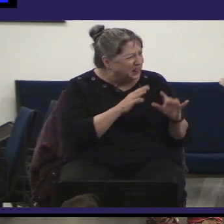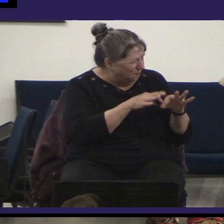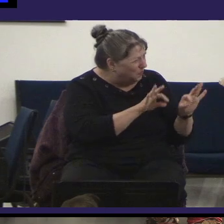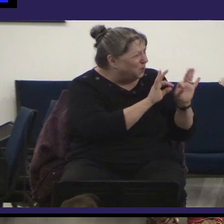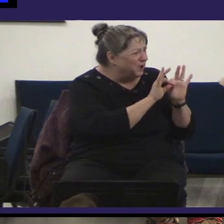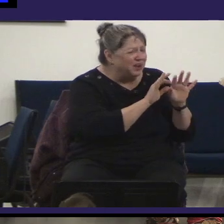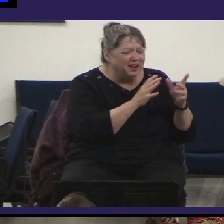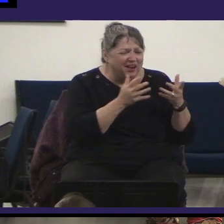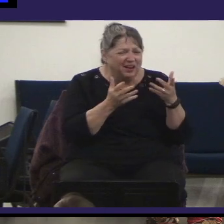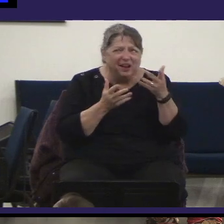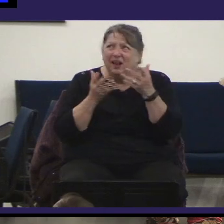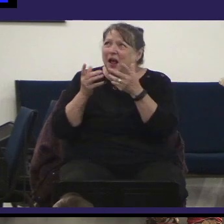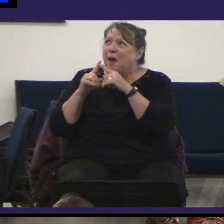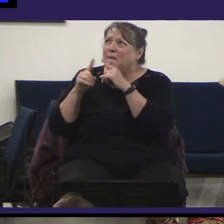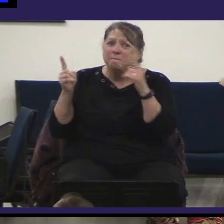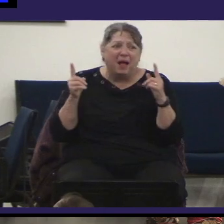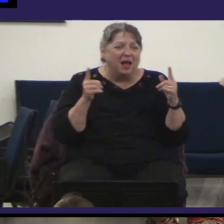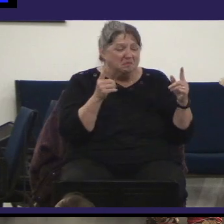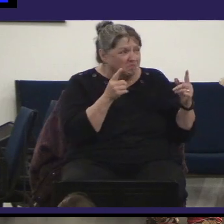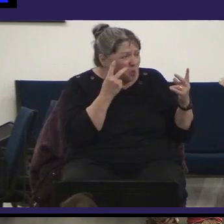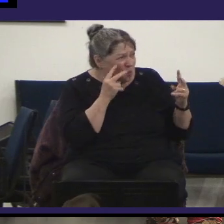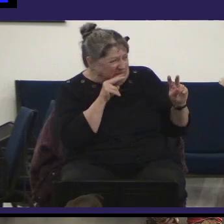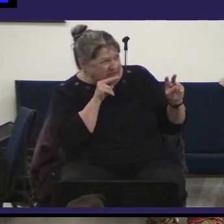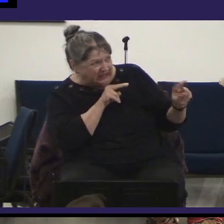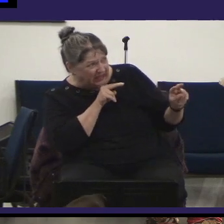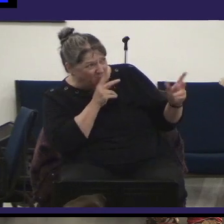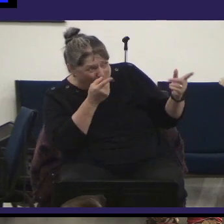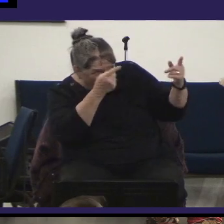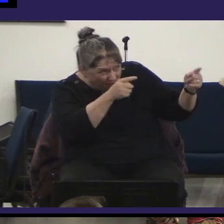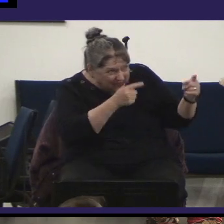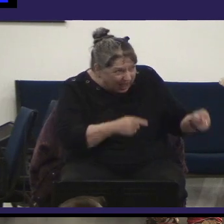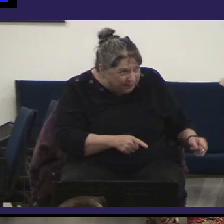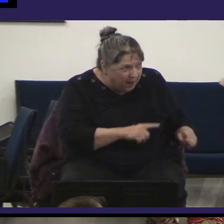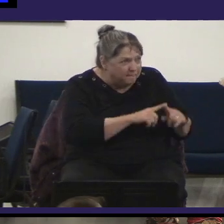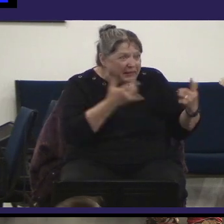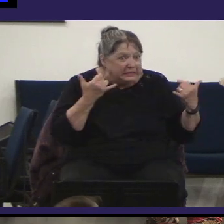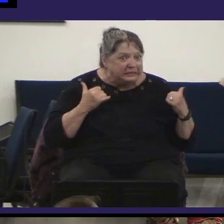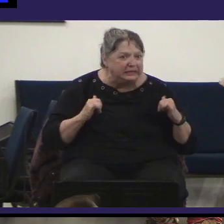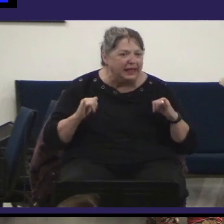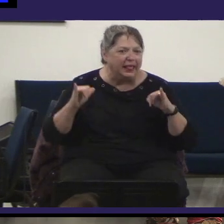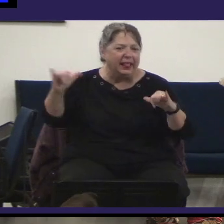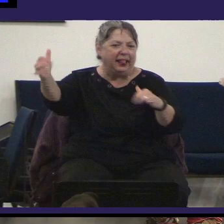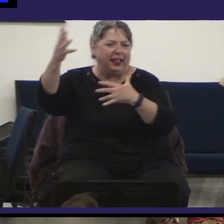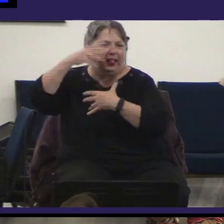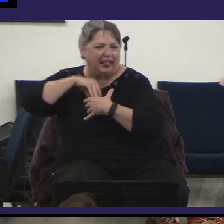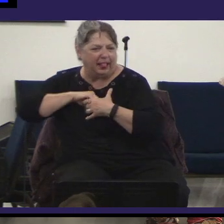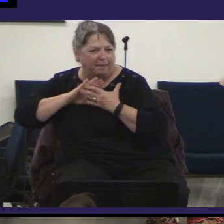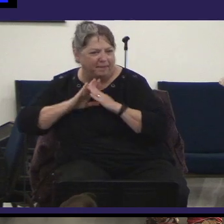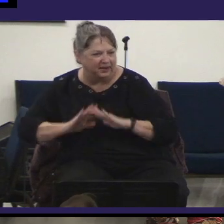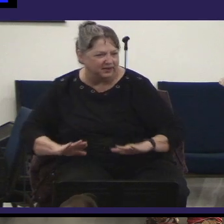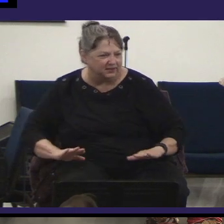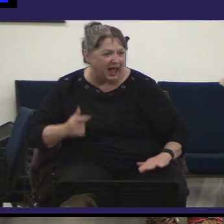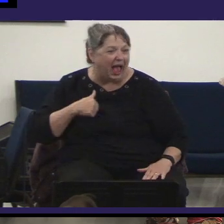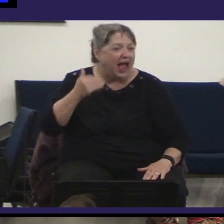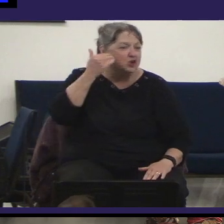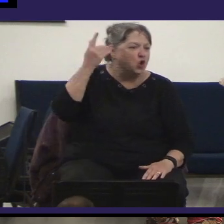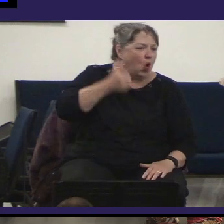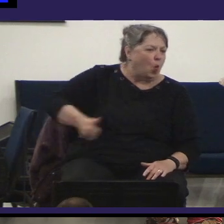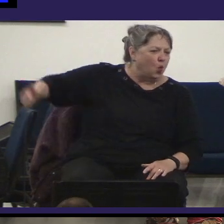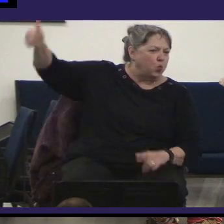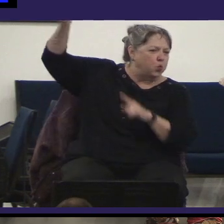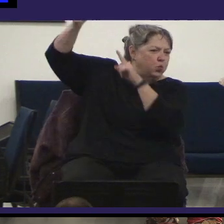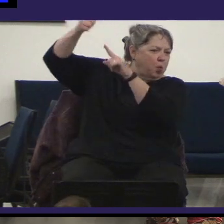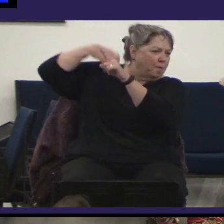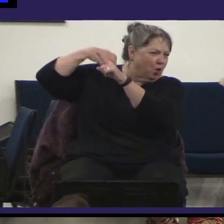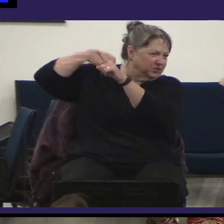not that. It's that in spite of what's going on in our world, I have peace. I know who's in charge. I know who's